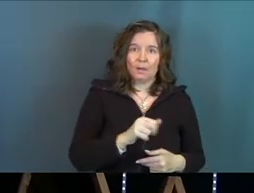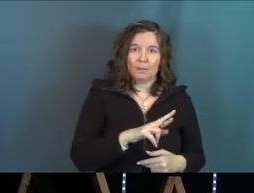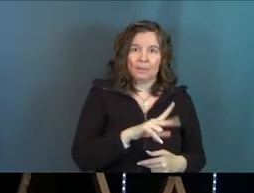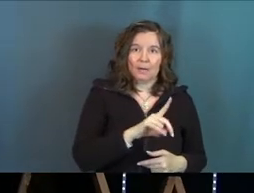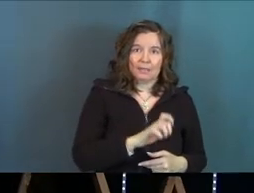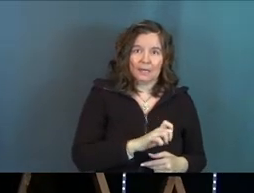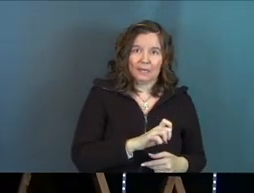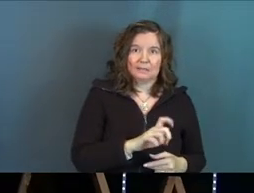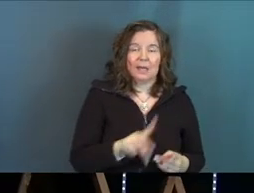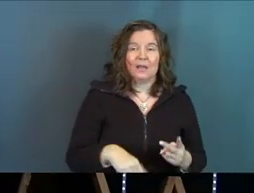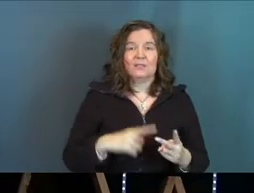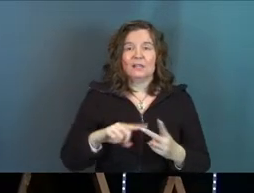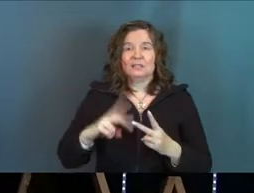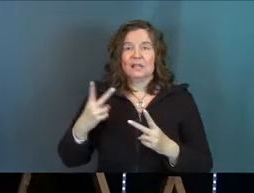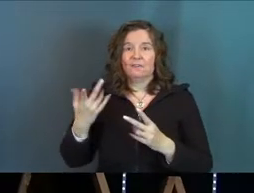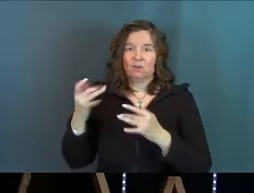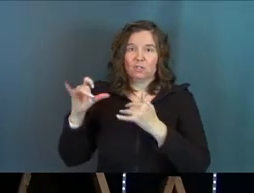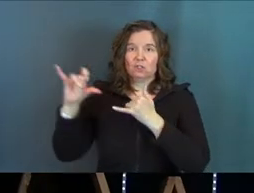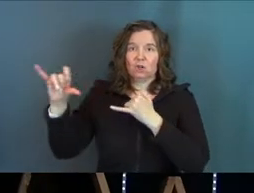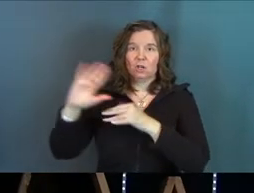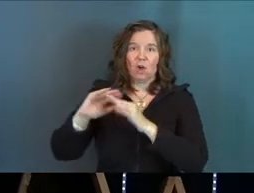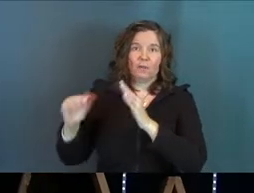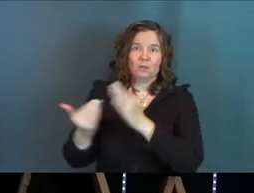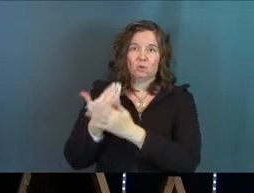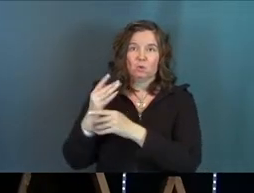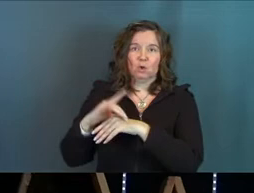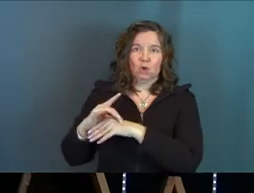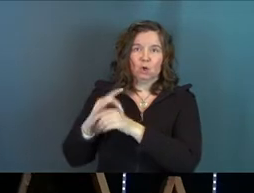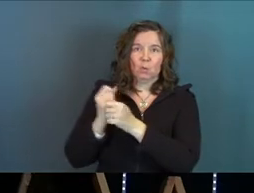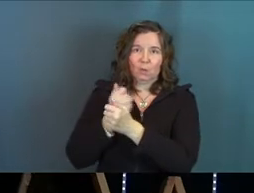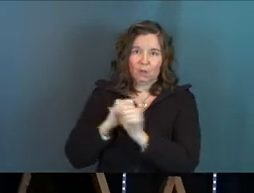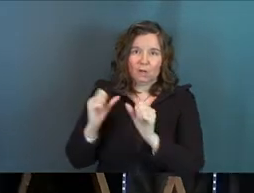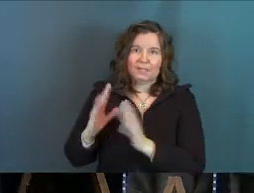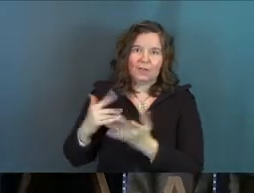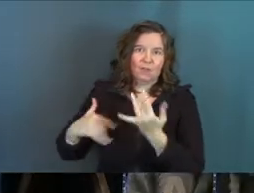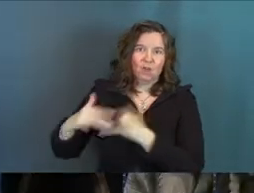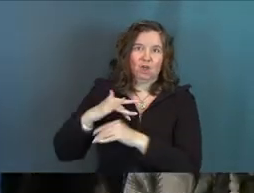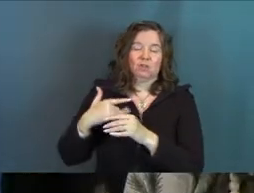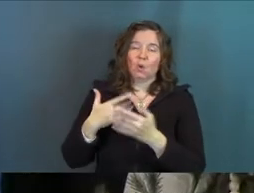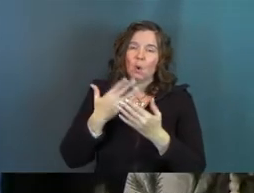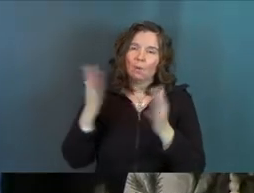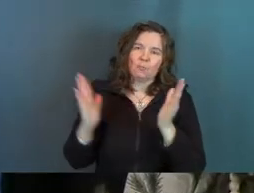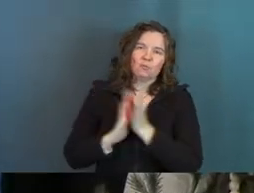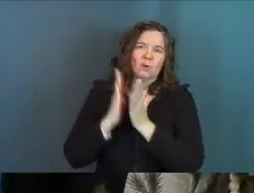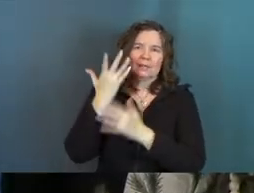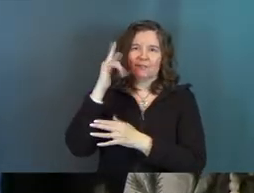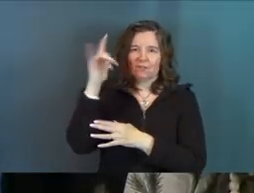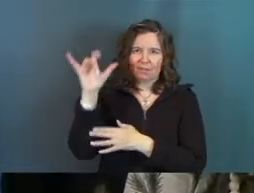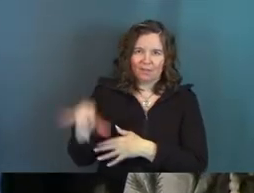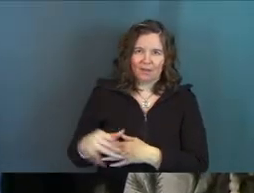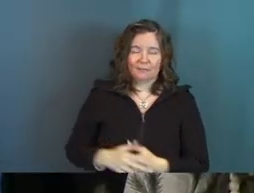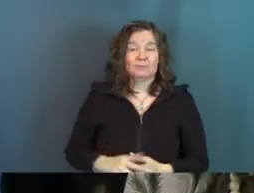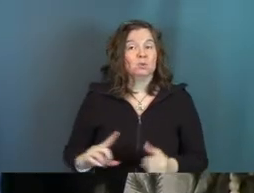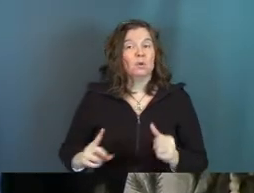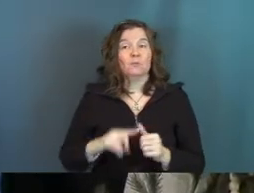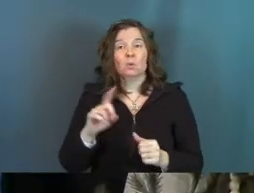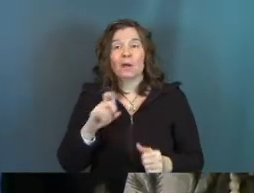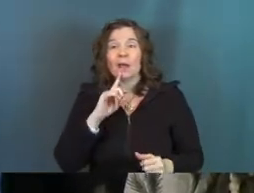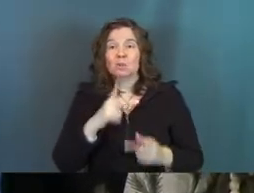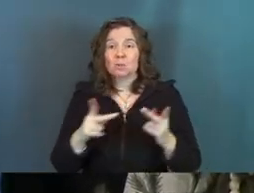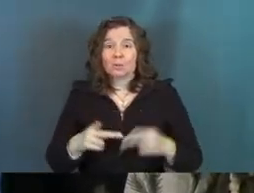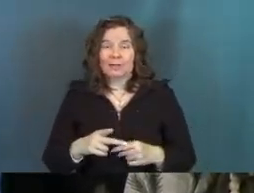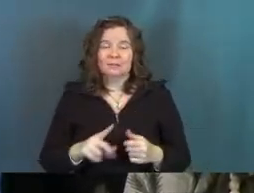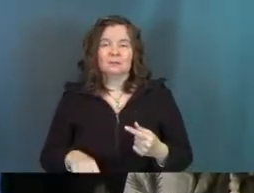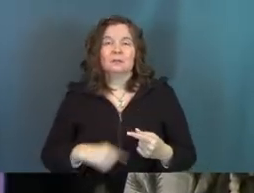two, for eternity on this renewed earth with our Savior. So praise God for that, okay? So this is the first question. Is it an actual